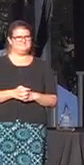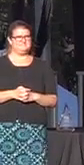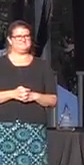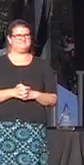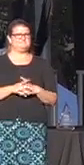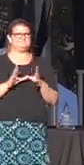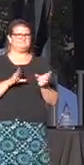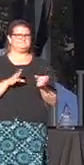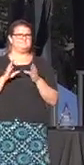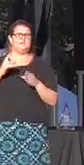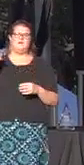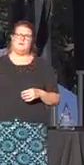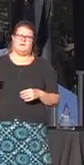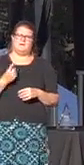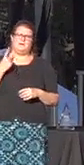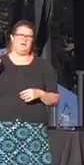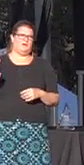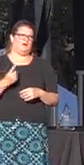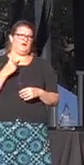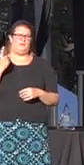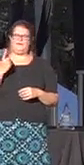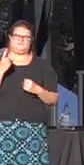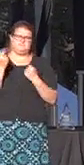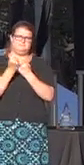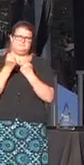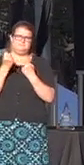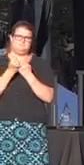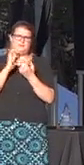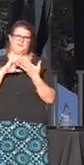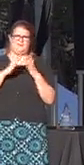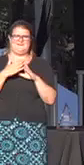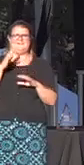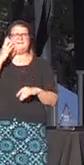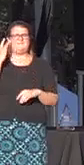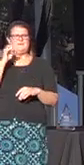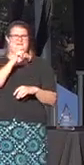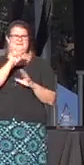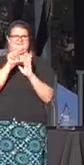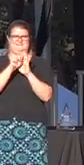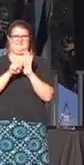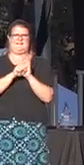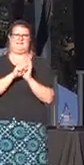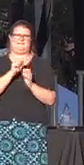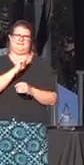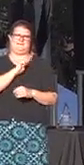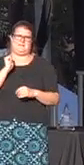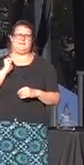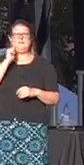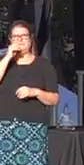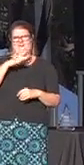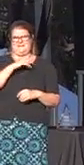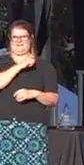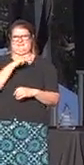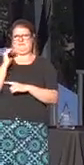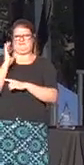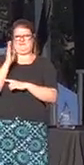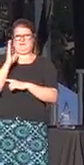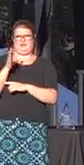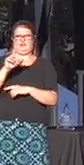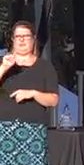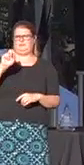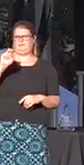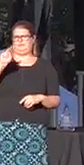Always a stalwart for our community, California State Assemblywoman, and Assembly Speaker Emeritus